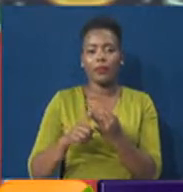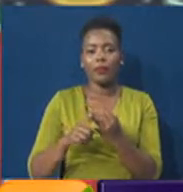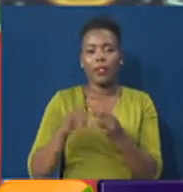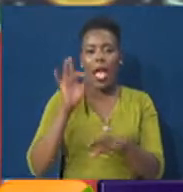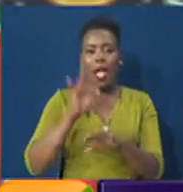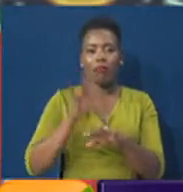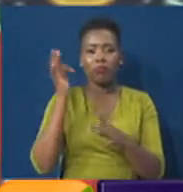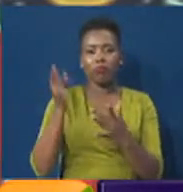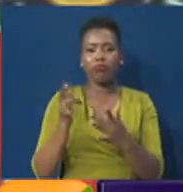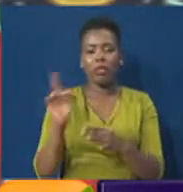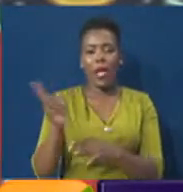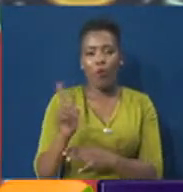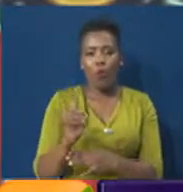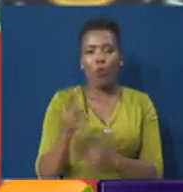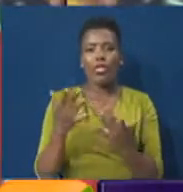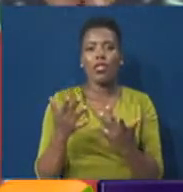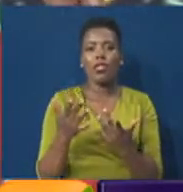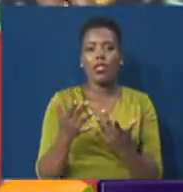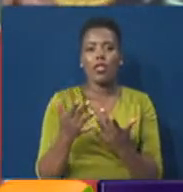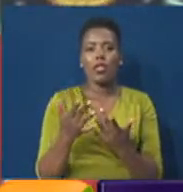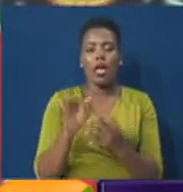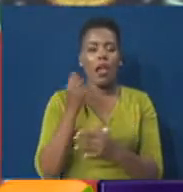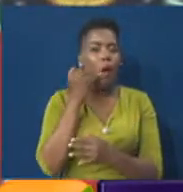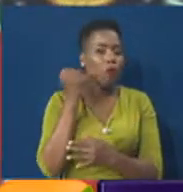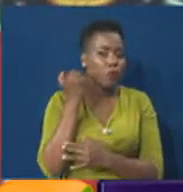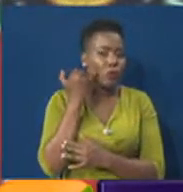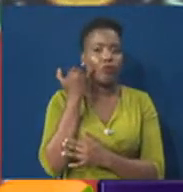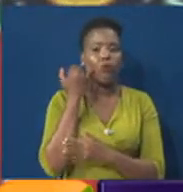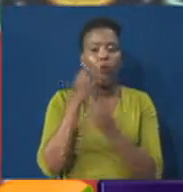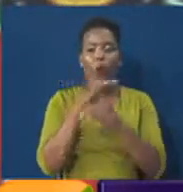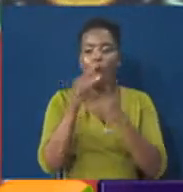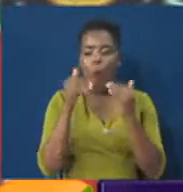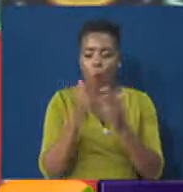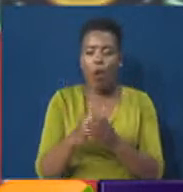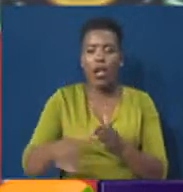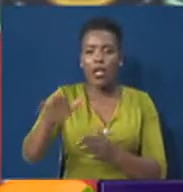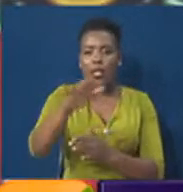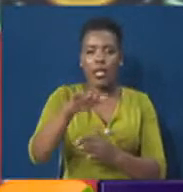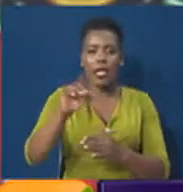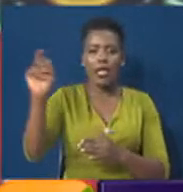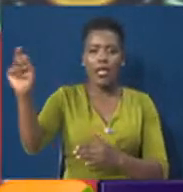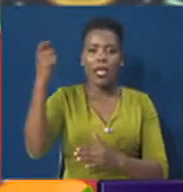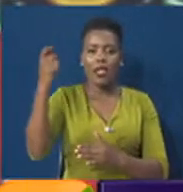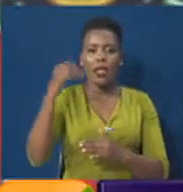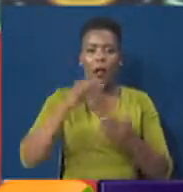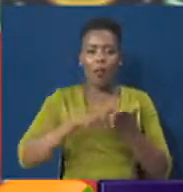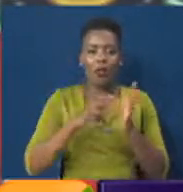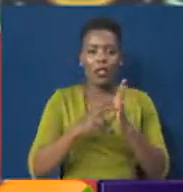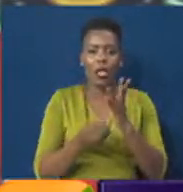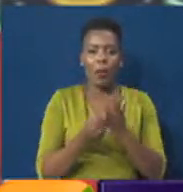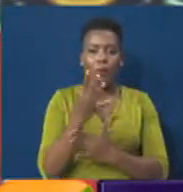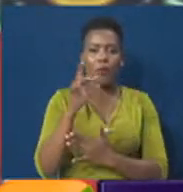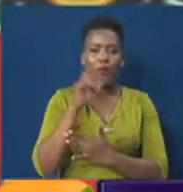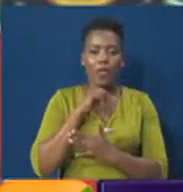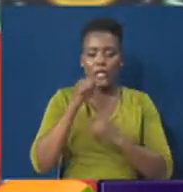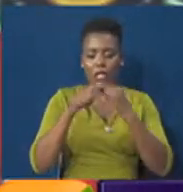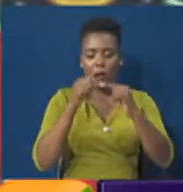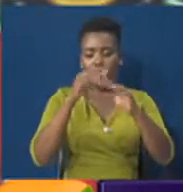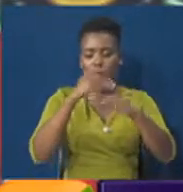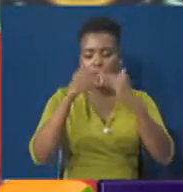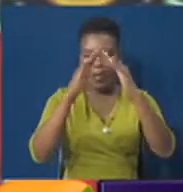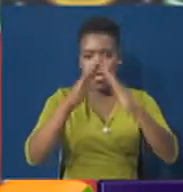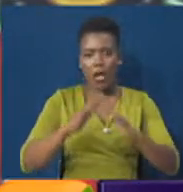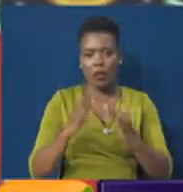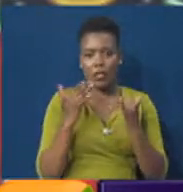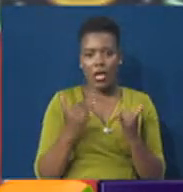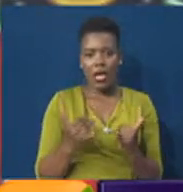Kirugoya, we have here in Nairobi, we have in Nakuru. We have actually all these programs, all these projects are ongoing. Okay, are of